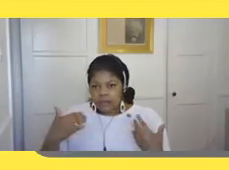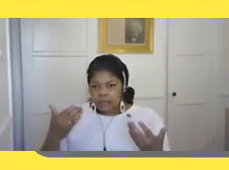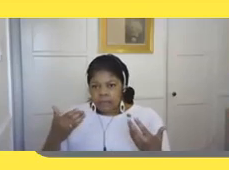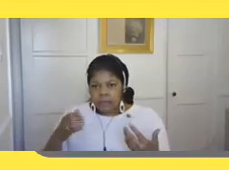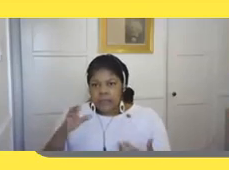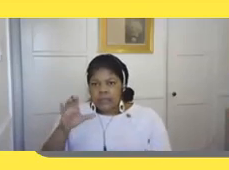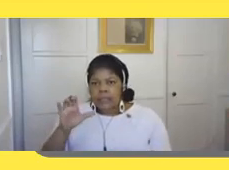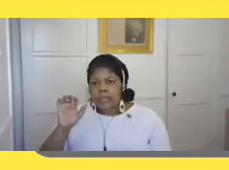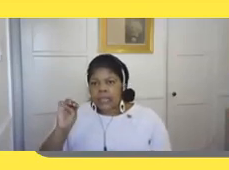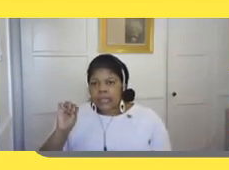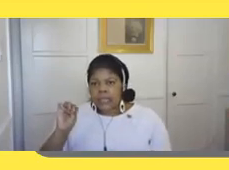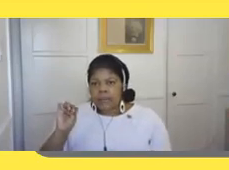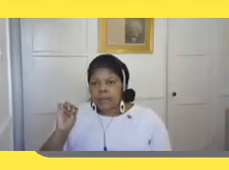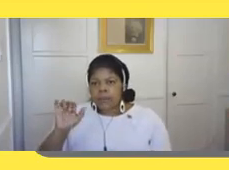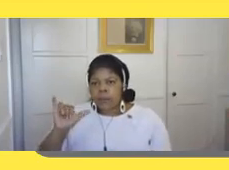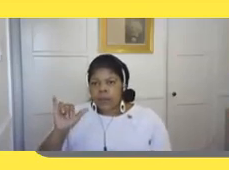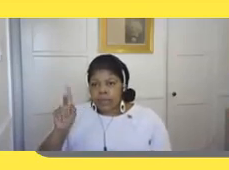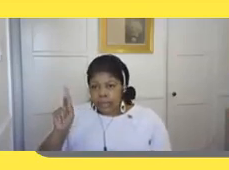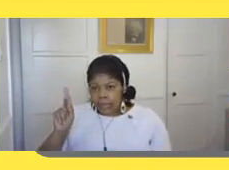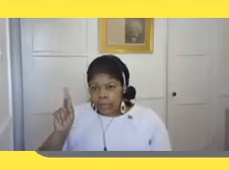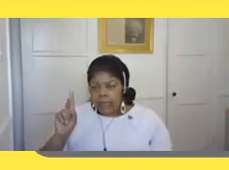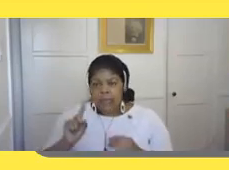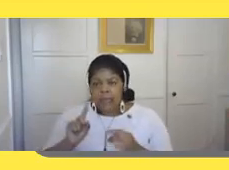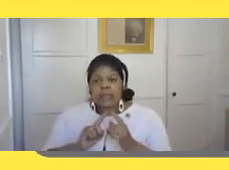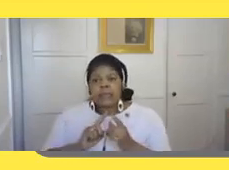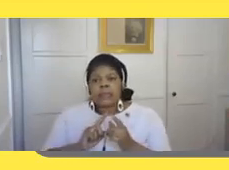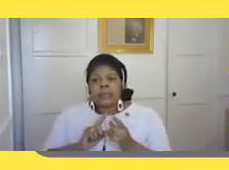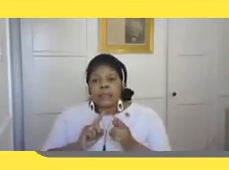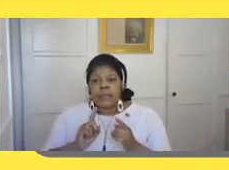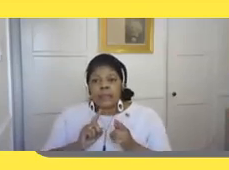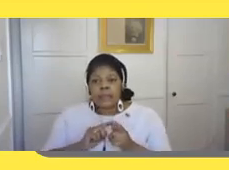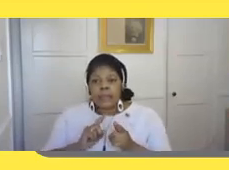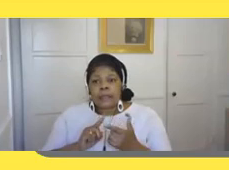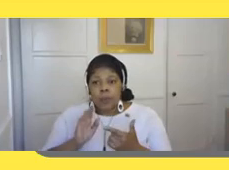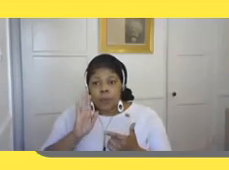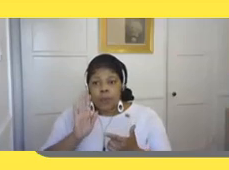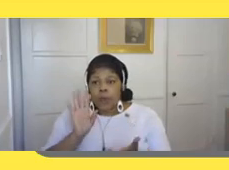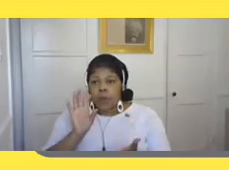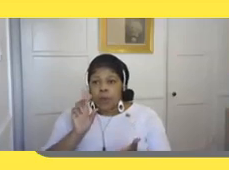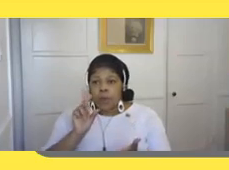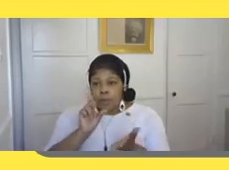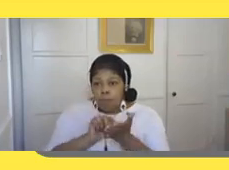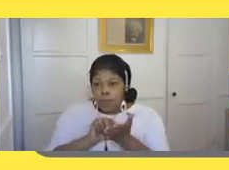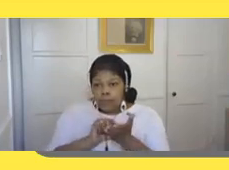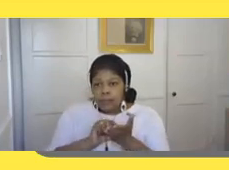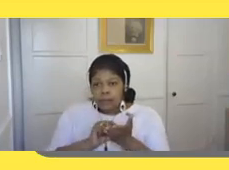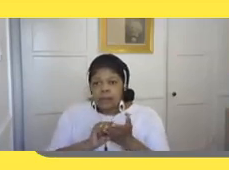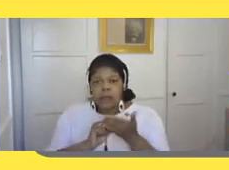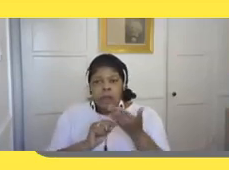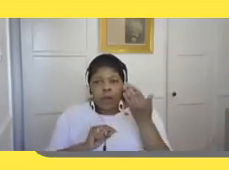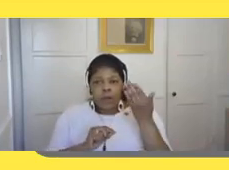CMYK, that I would have to print, they would print a blue dot next to a yellow dot, and that